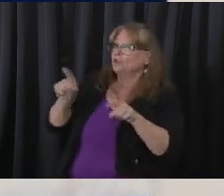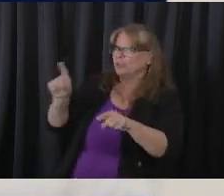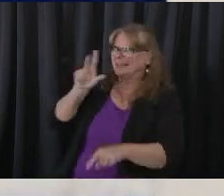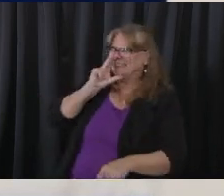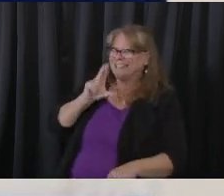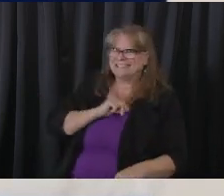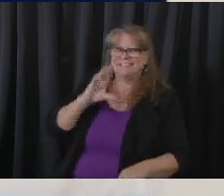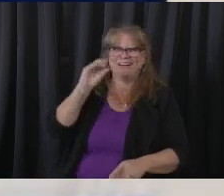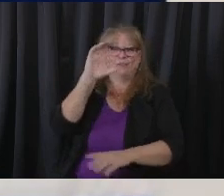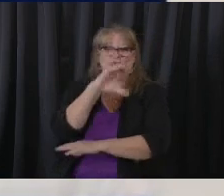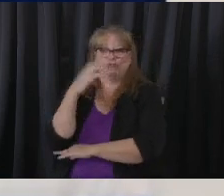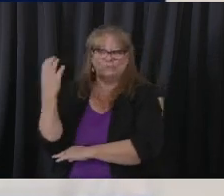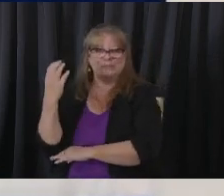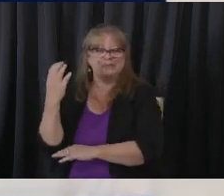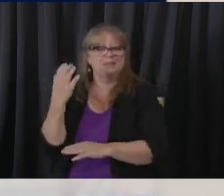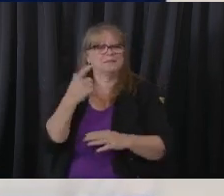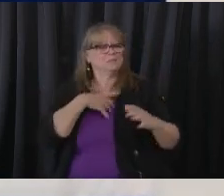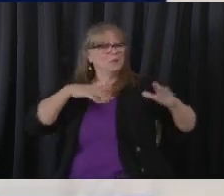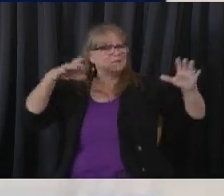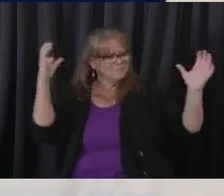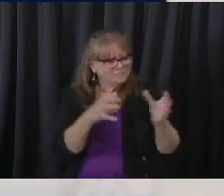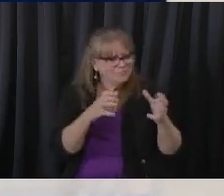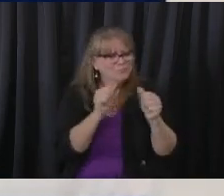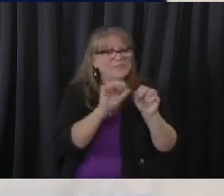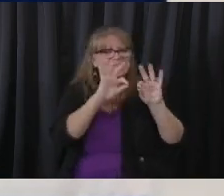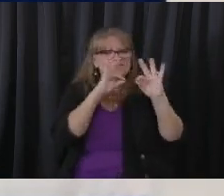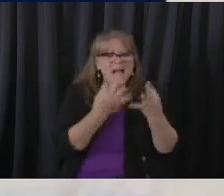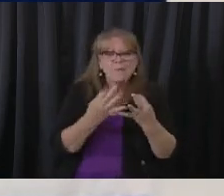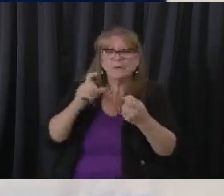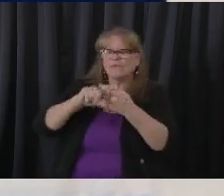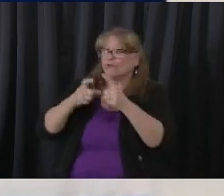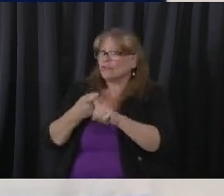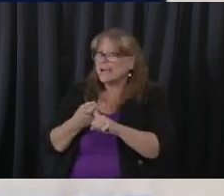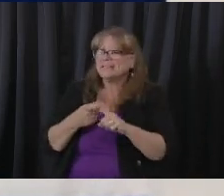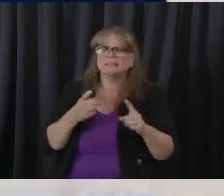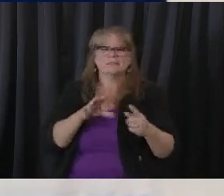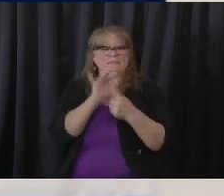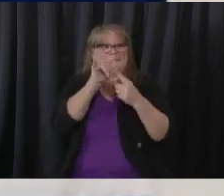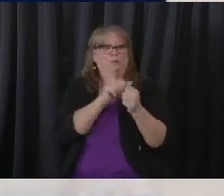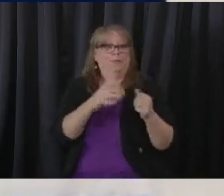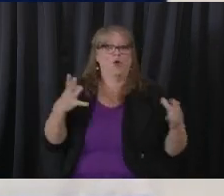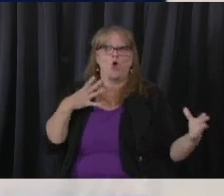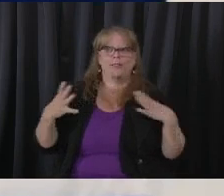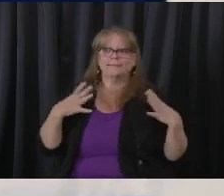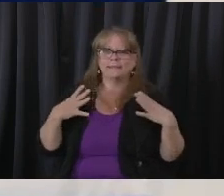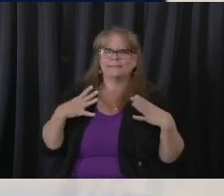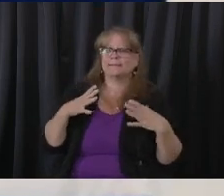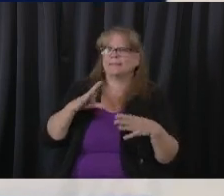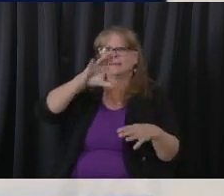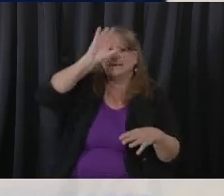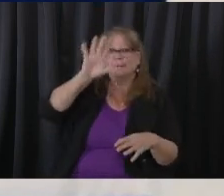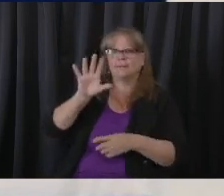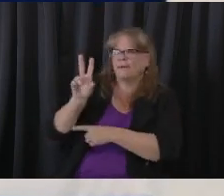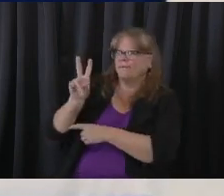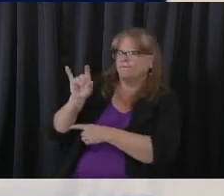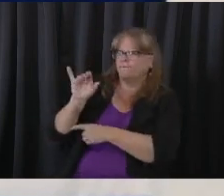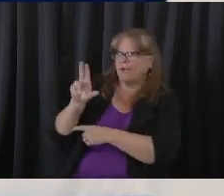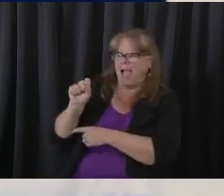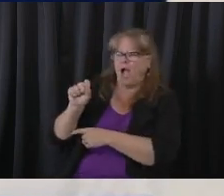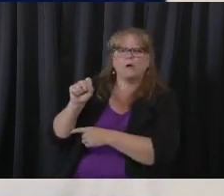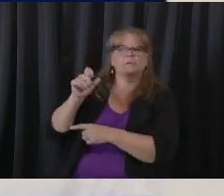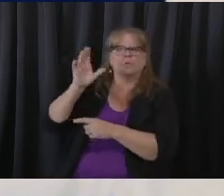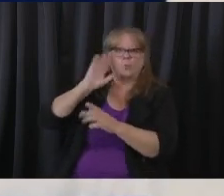we want to make sure that the virus is at a place where it's not sentencing your loved ones to hospitalization or possible death just